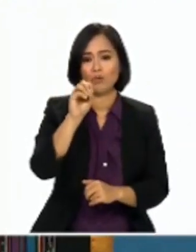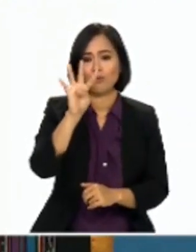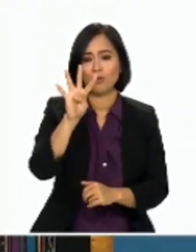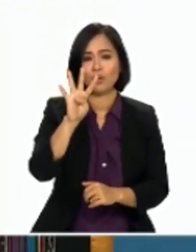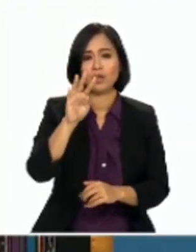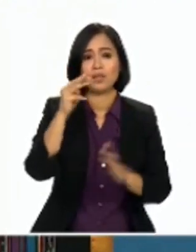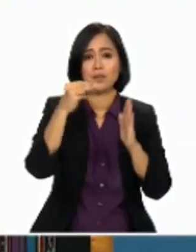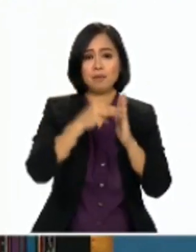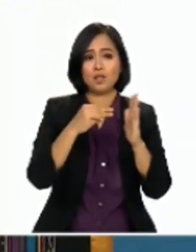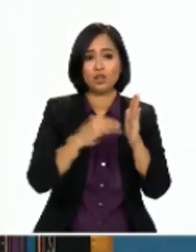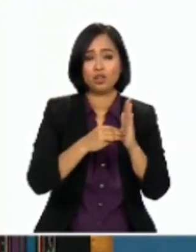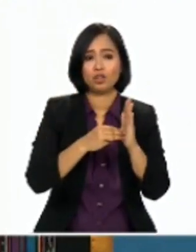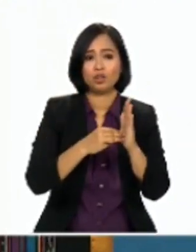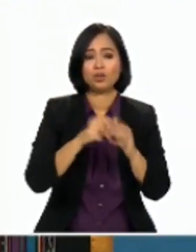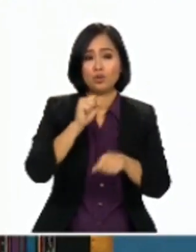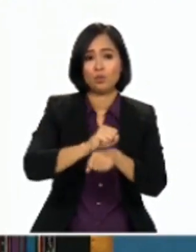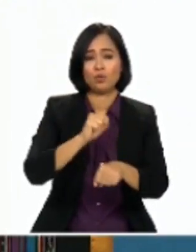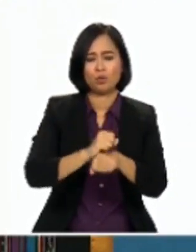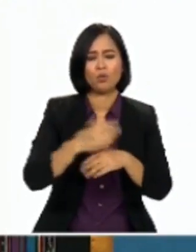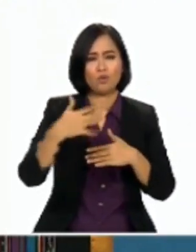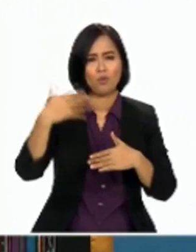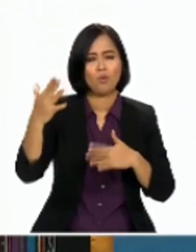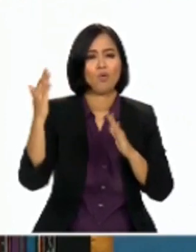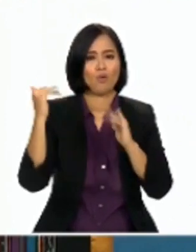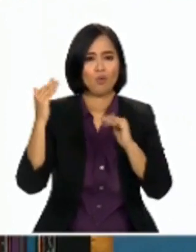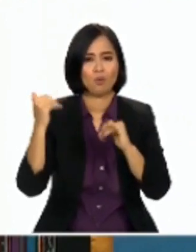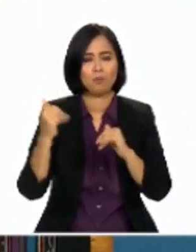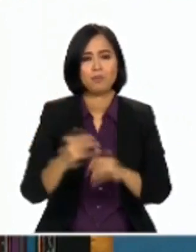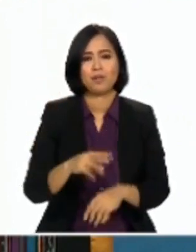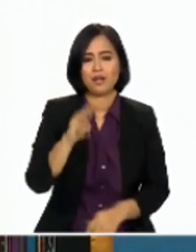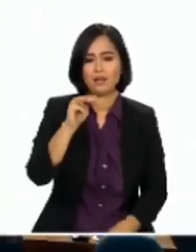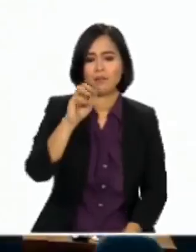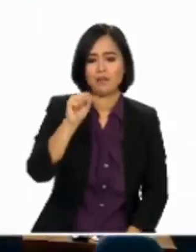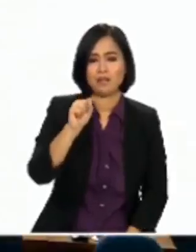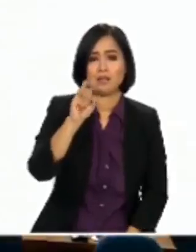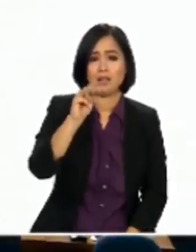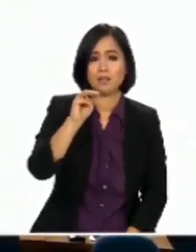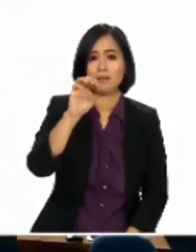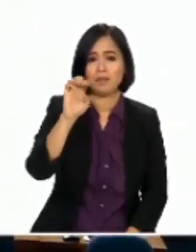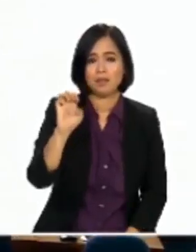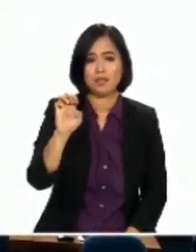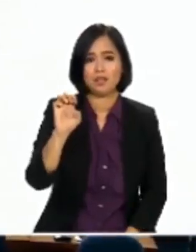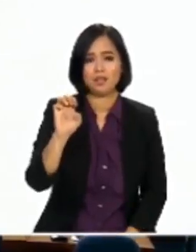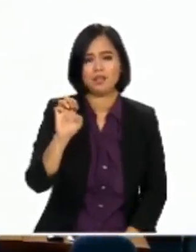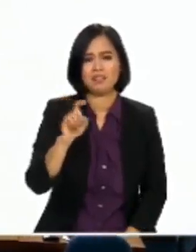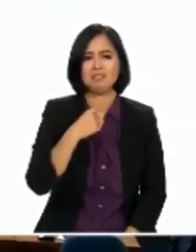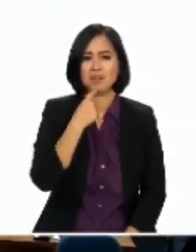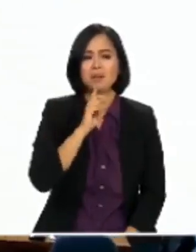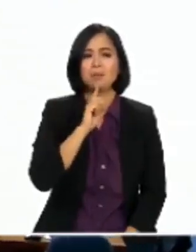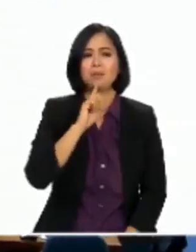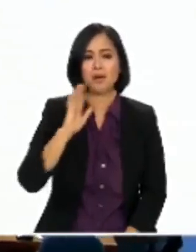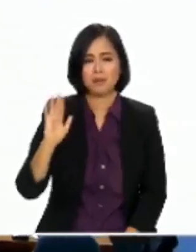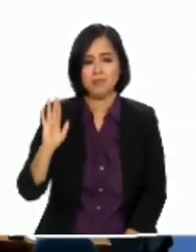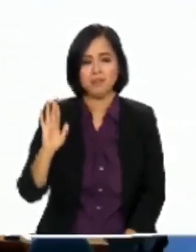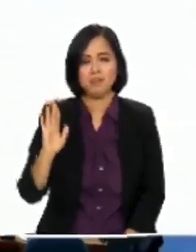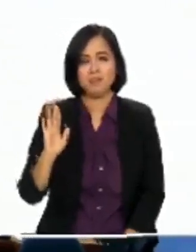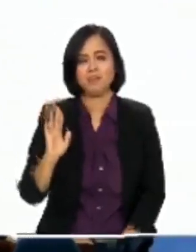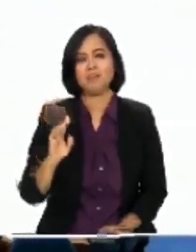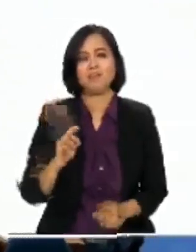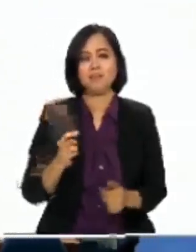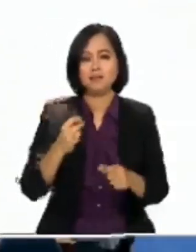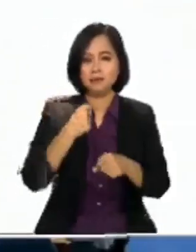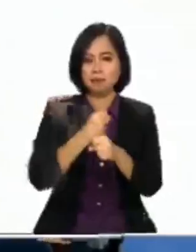jobs in the coming years. The MSMEs hold the promise of